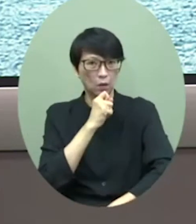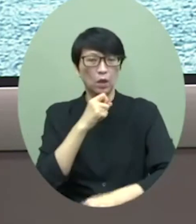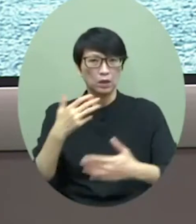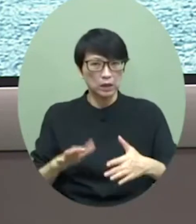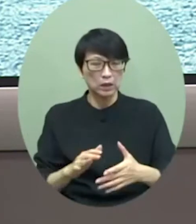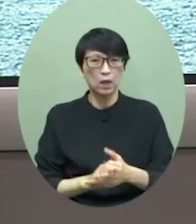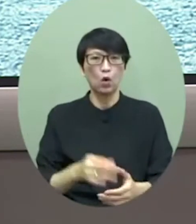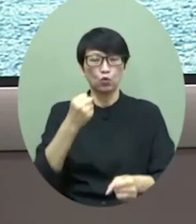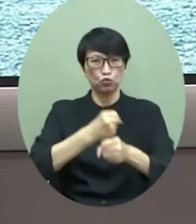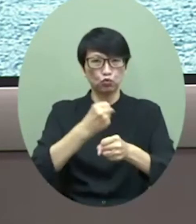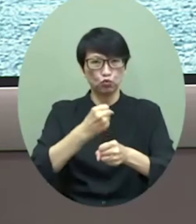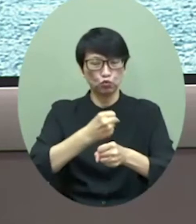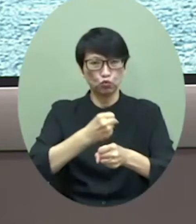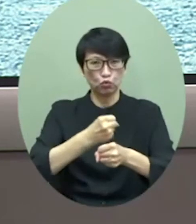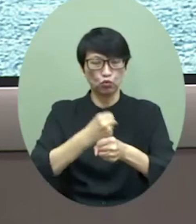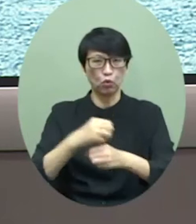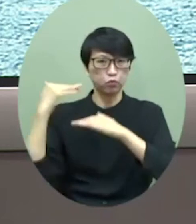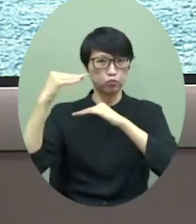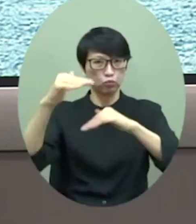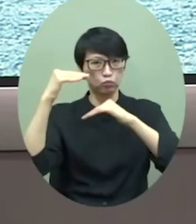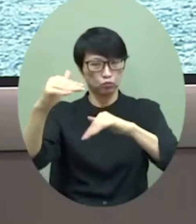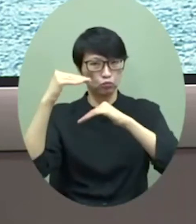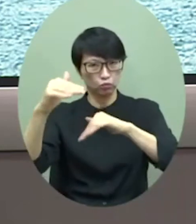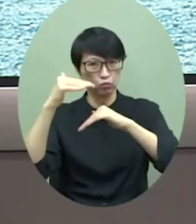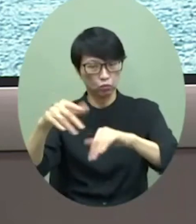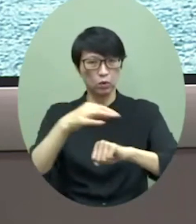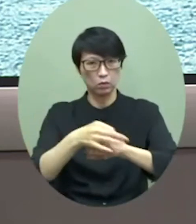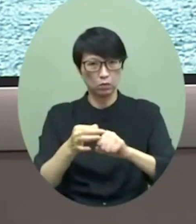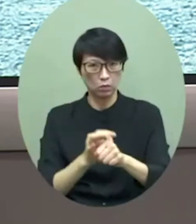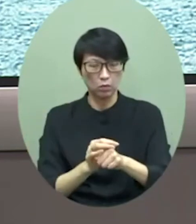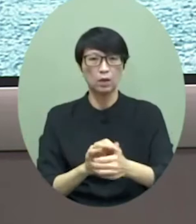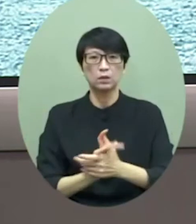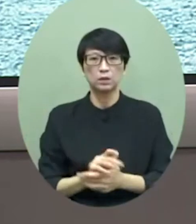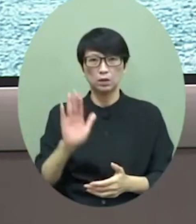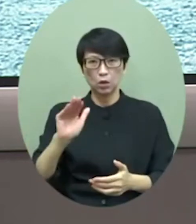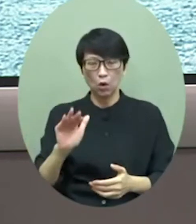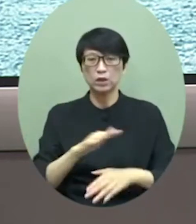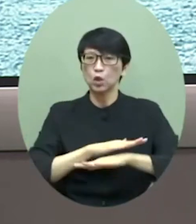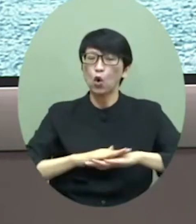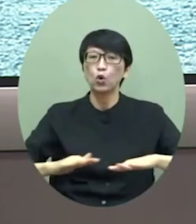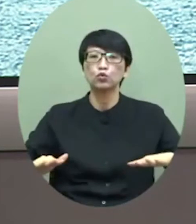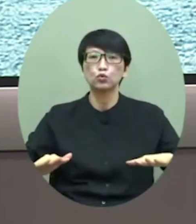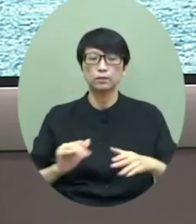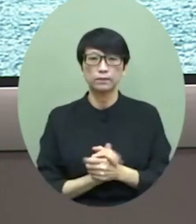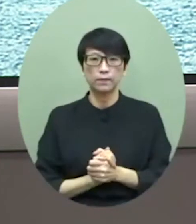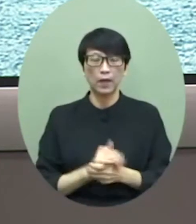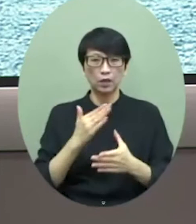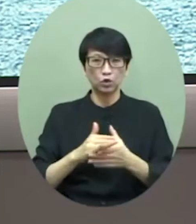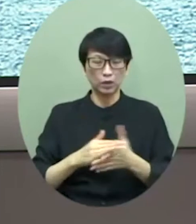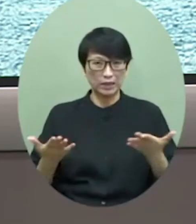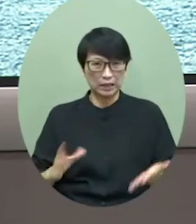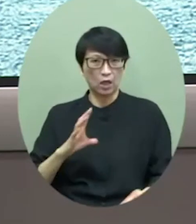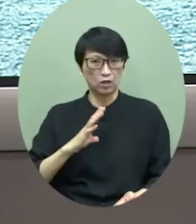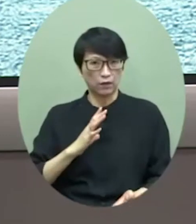is an effective vaccine that's put to mass production, so that the vaccine could be used widely around the world.